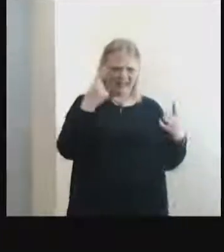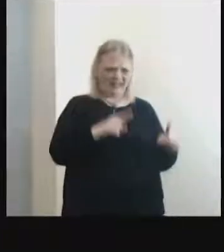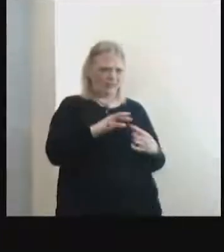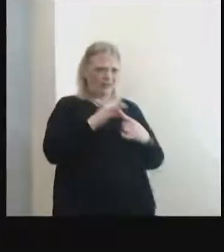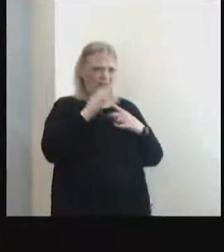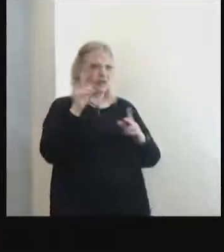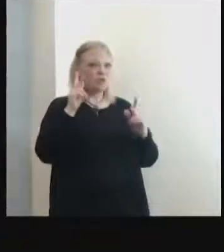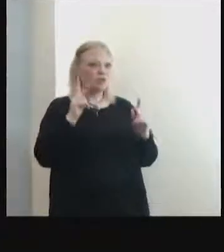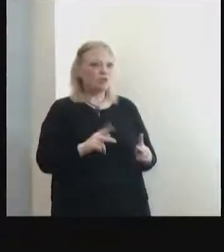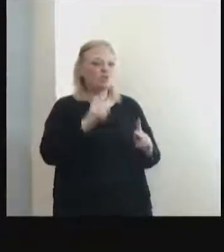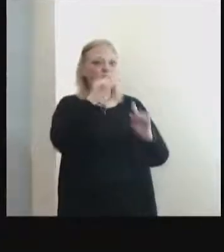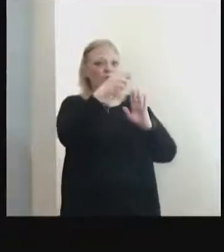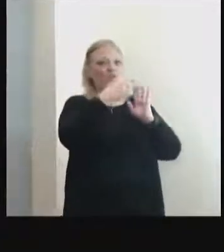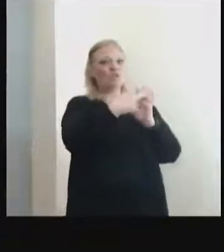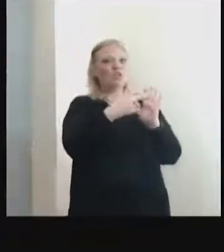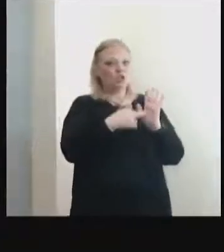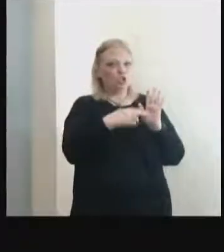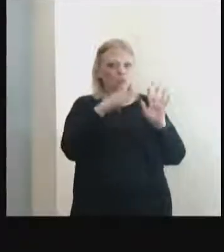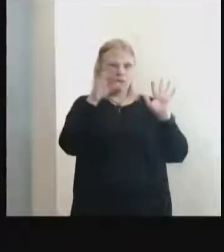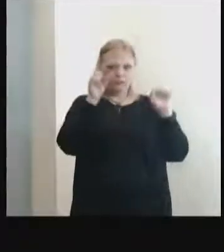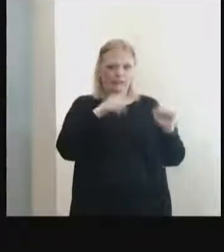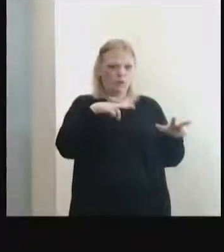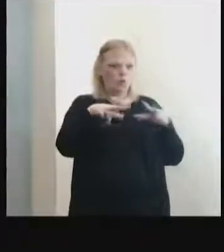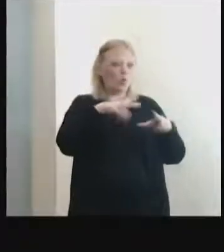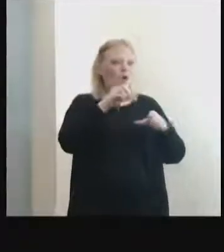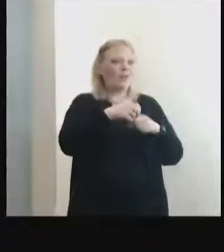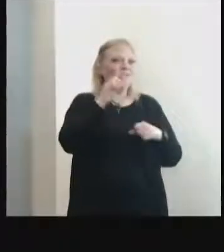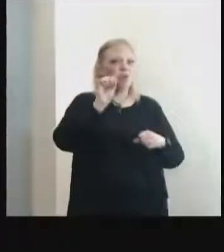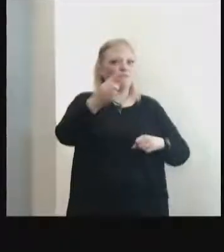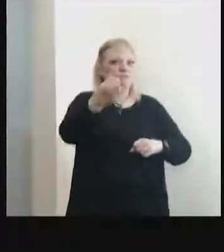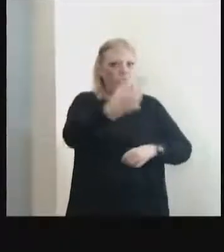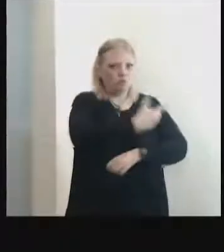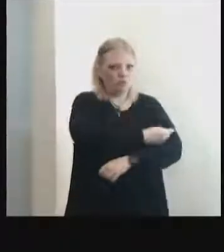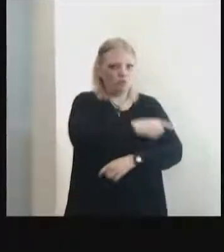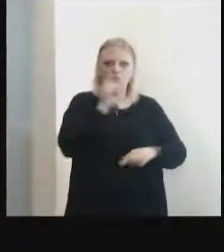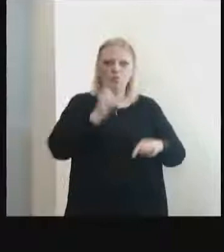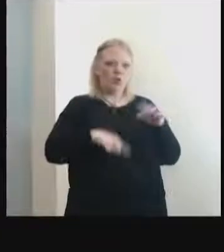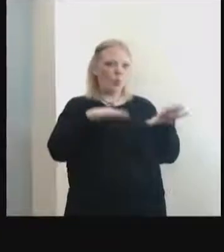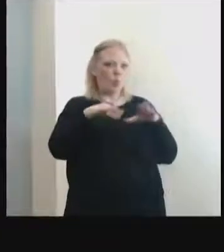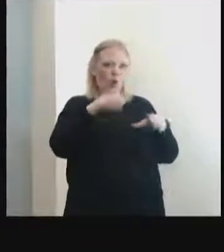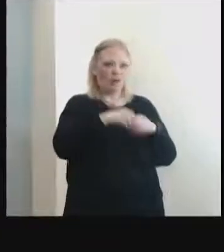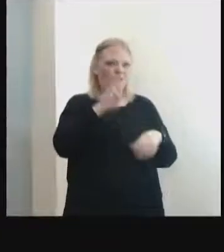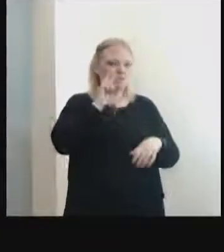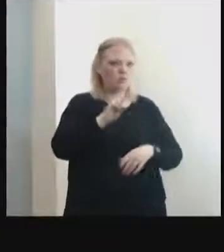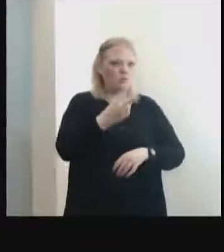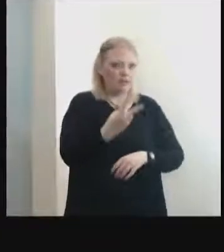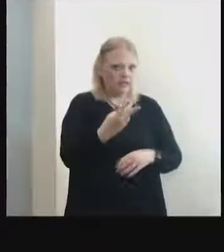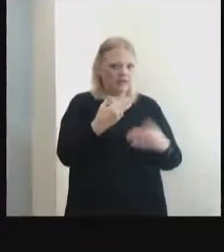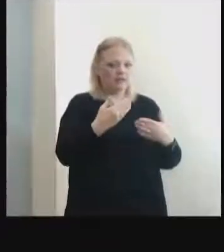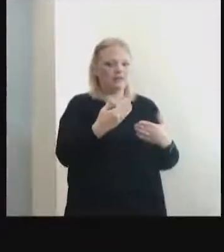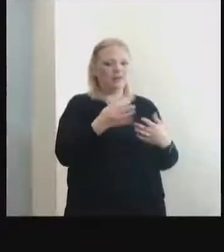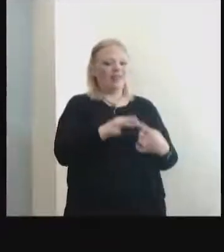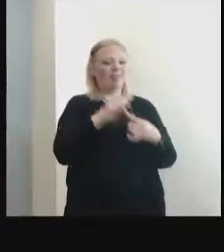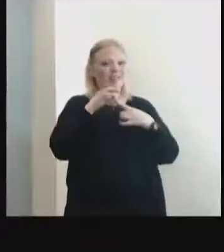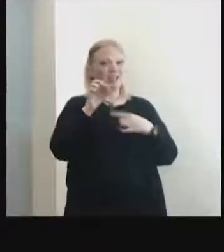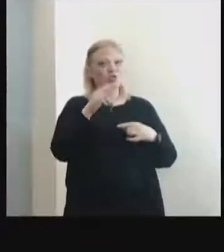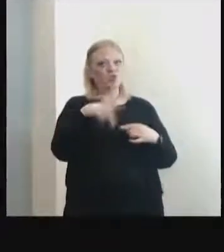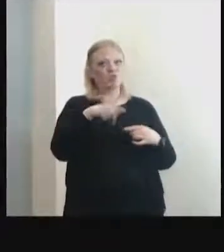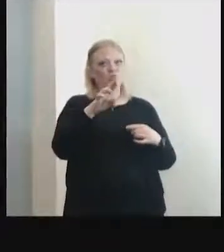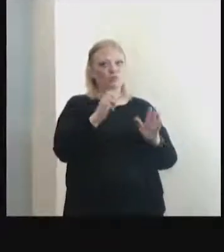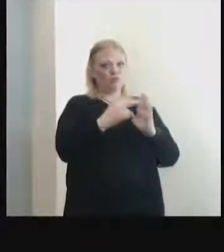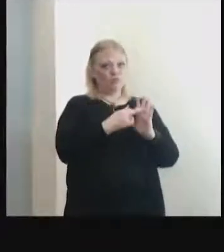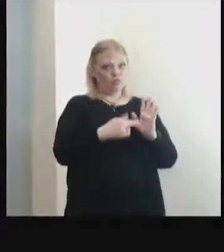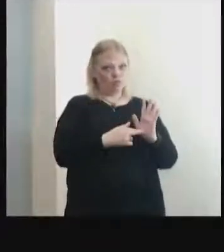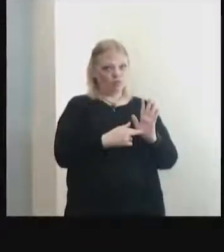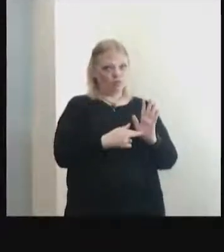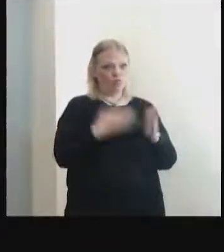person had not been registered. You can walk in for a first dose. You can't walk in for a second dose unless you've been pre-registered. It's